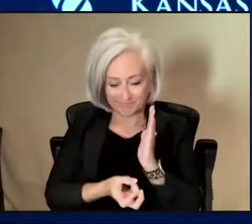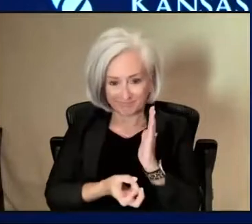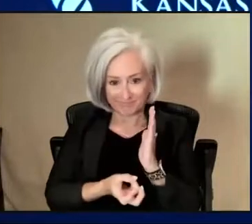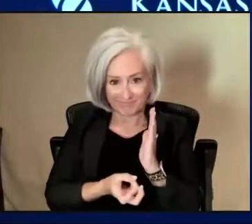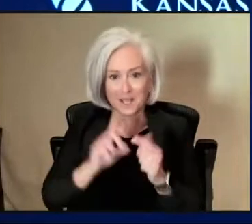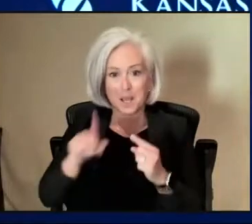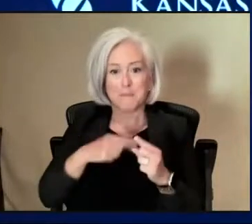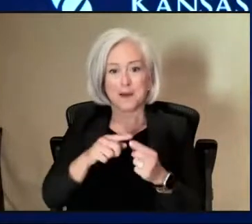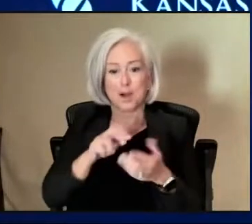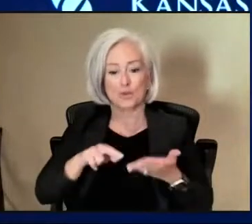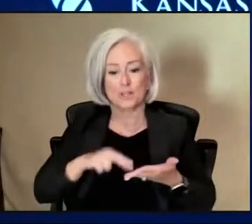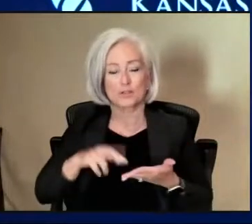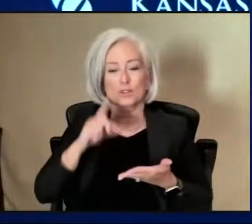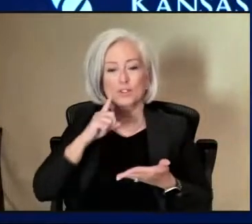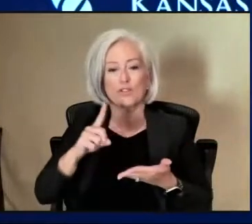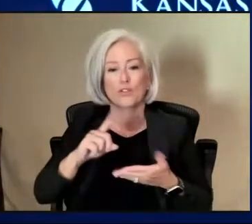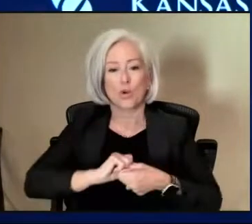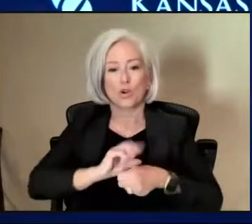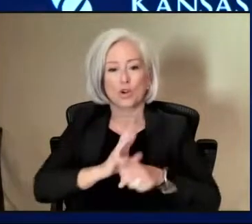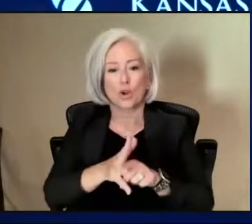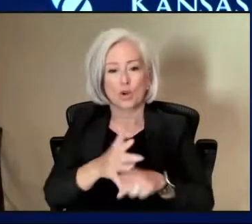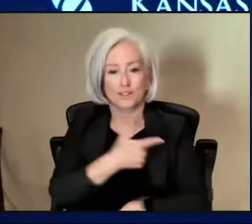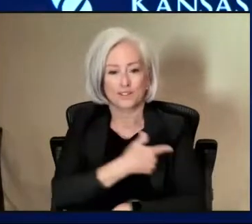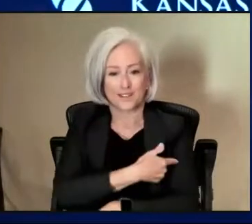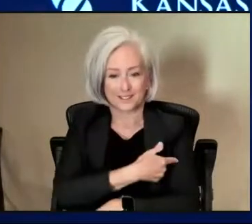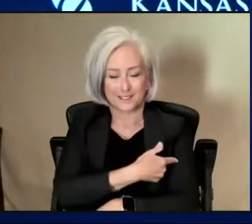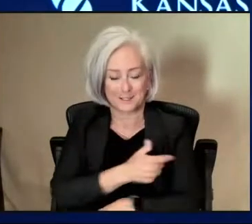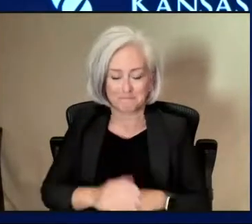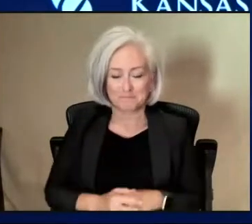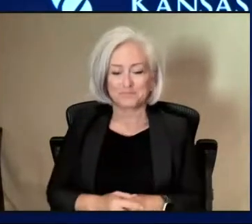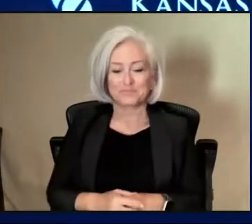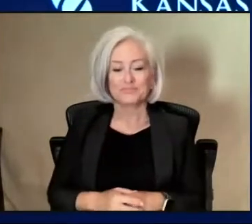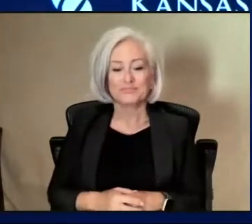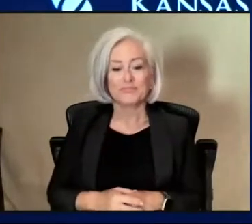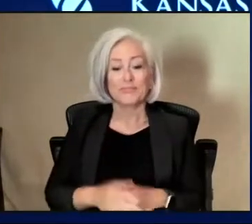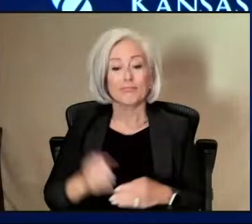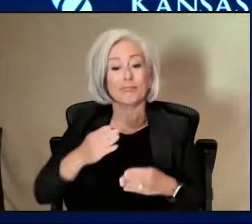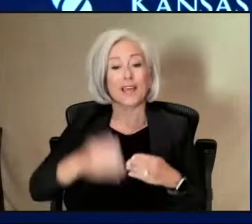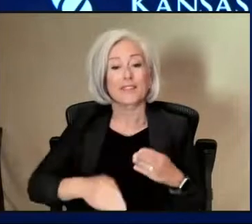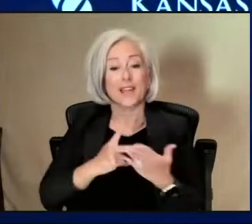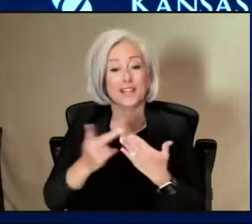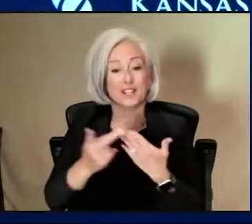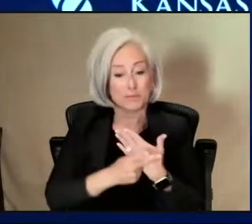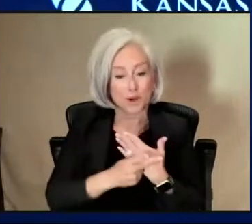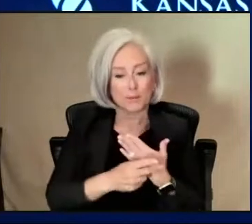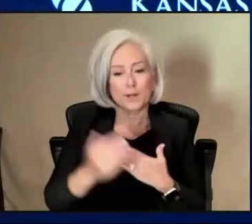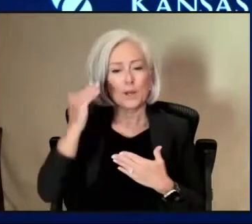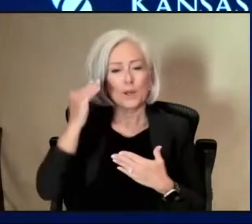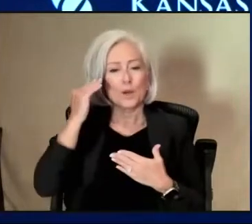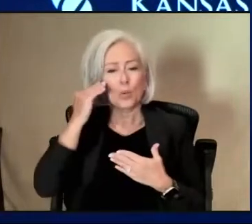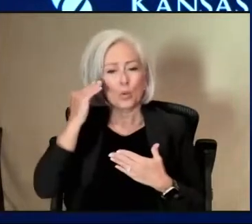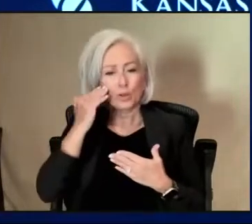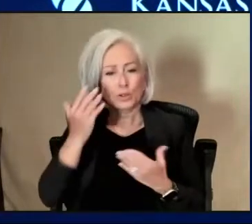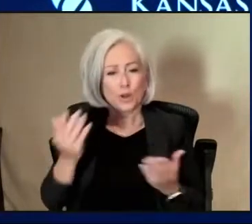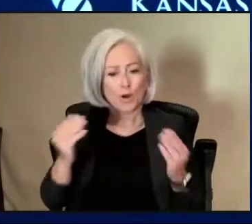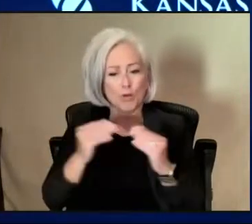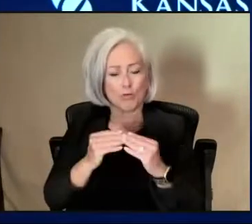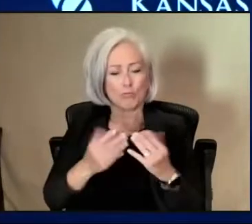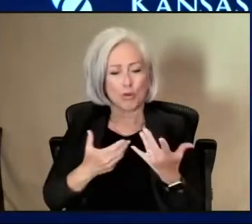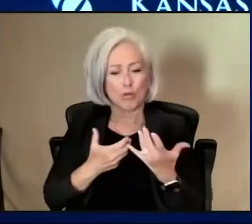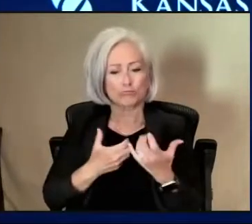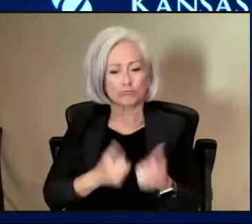vaccines. By the end of this program, you'll be able to dispel some of those common myths around these vaccines and feel confident in your choice to